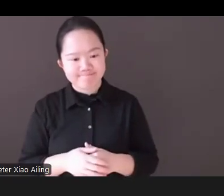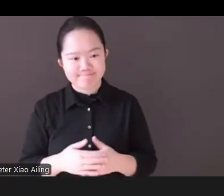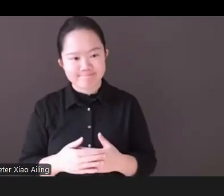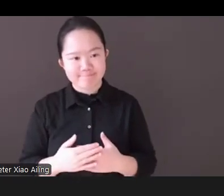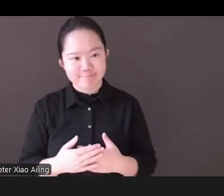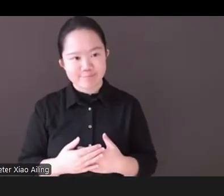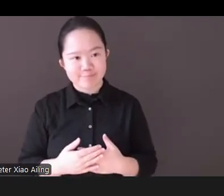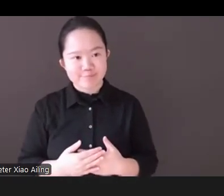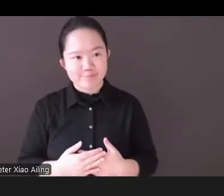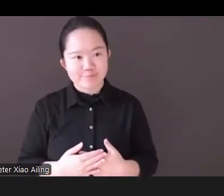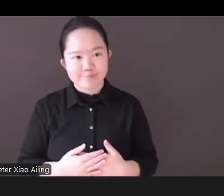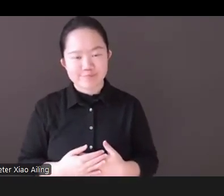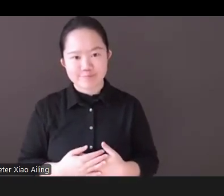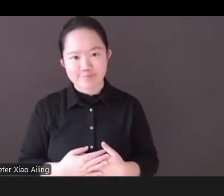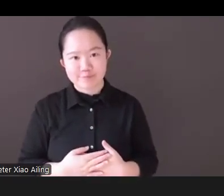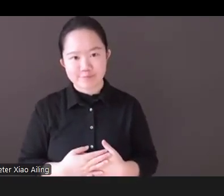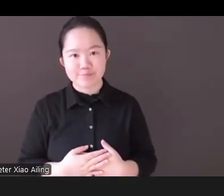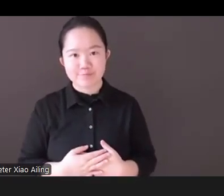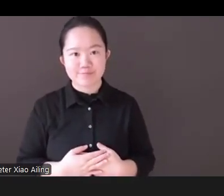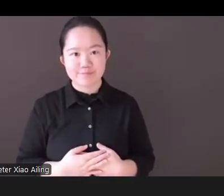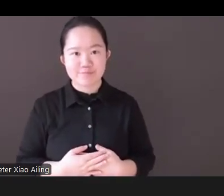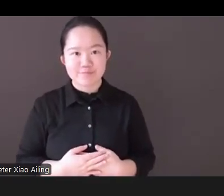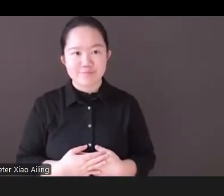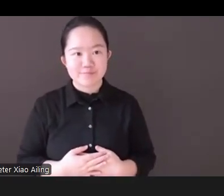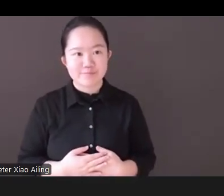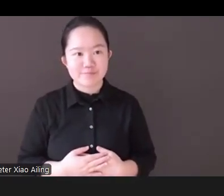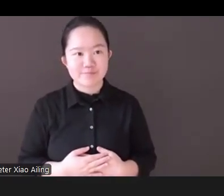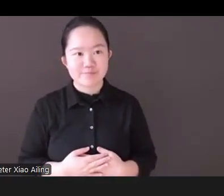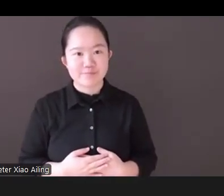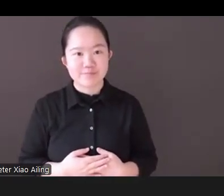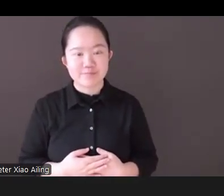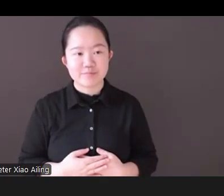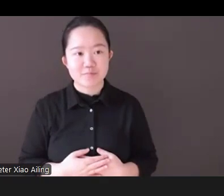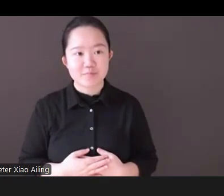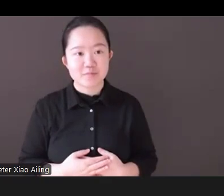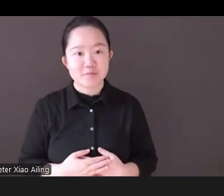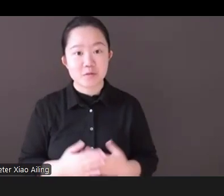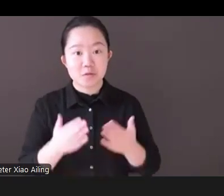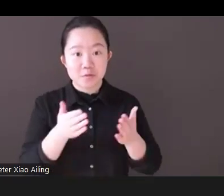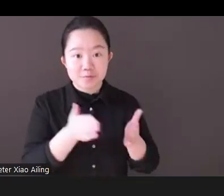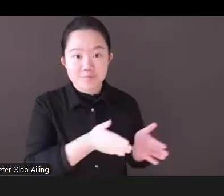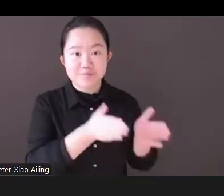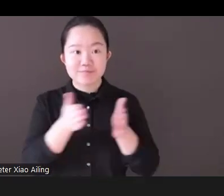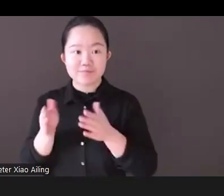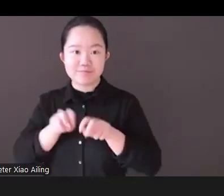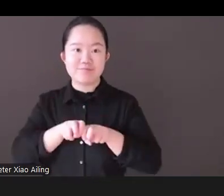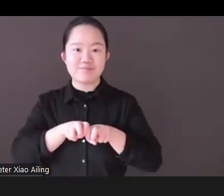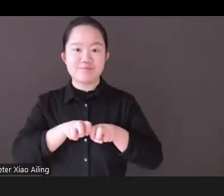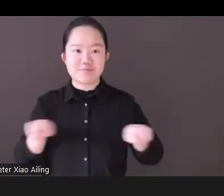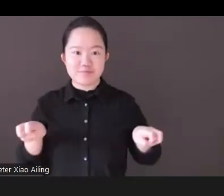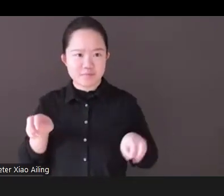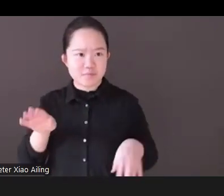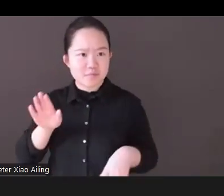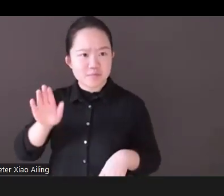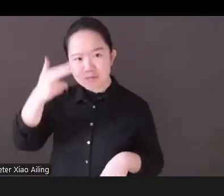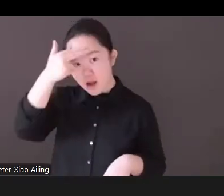to our friends in the Baltic, Aleksas, in Lithuania, how is this going to happen? The enforcement in Lithuania, do you have